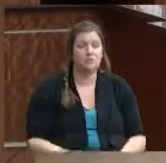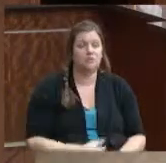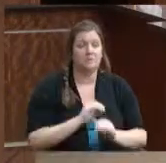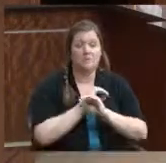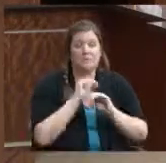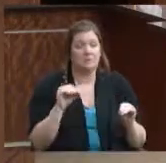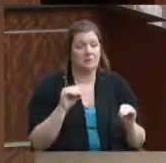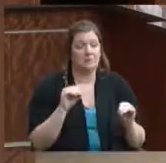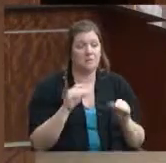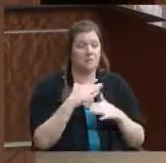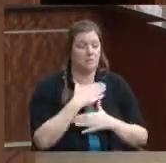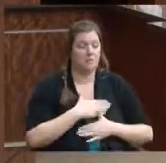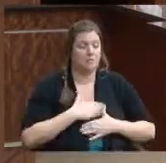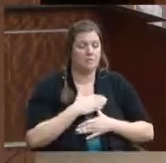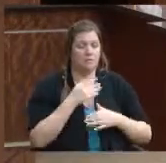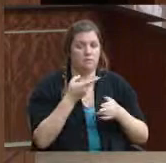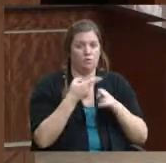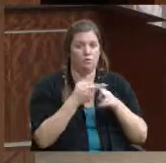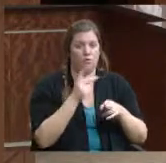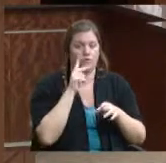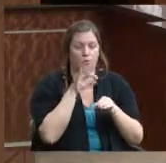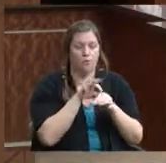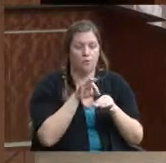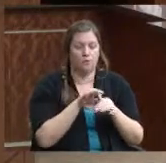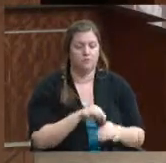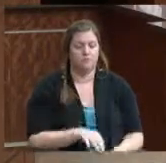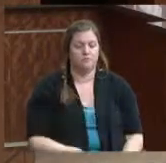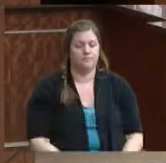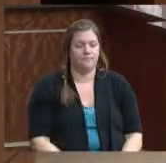none, Ms. Rao, please call for the vote.